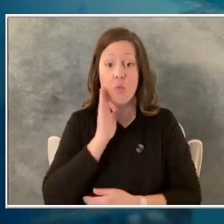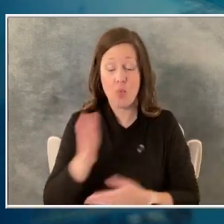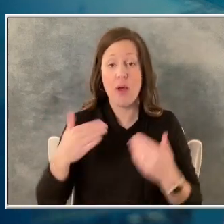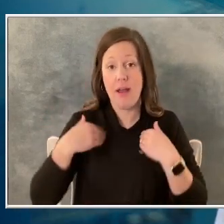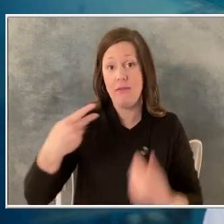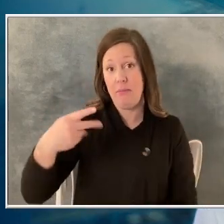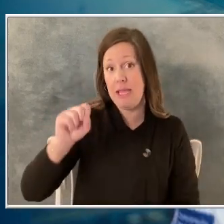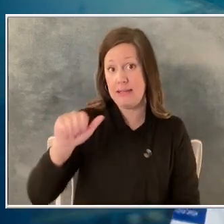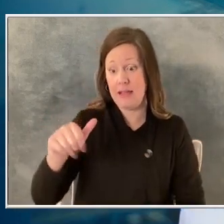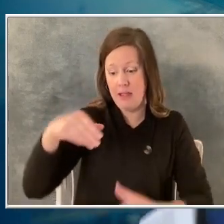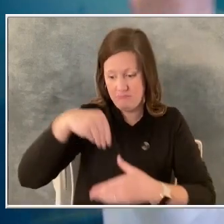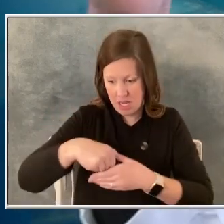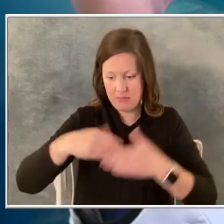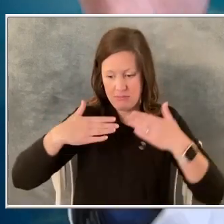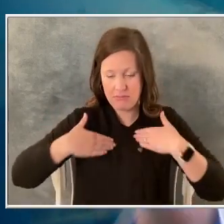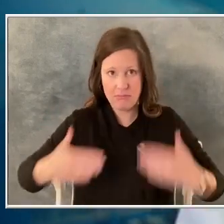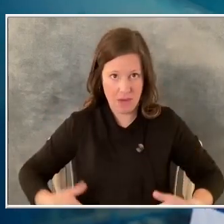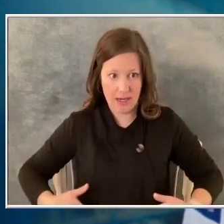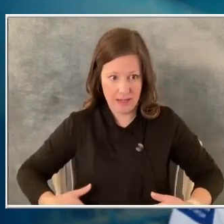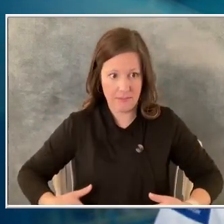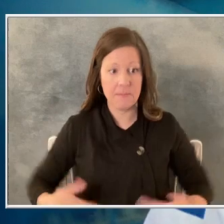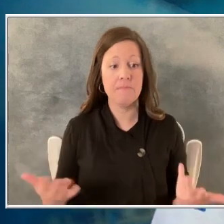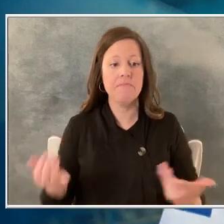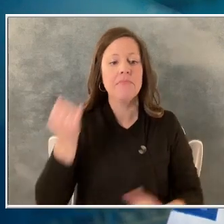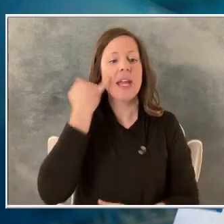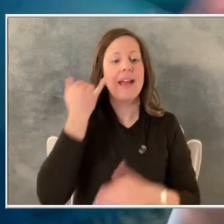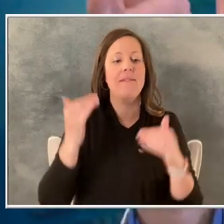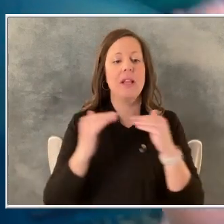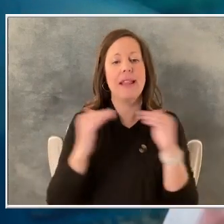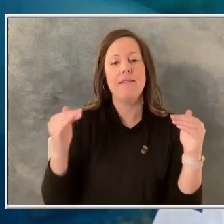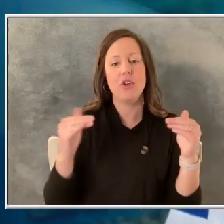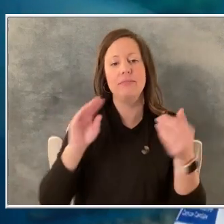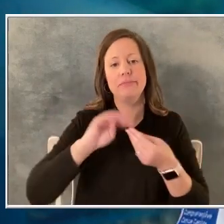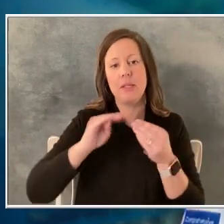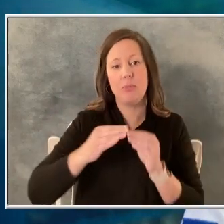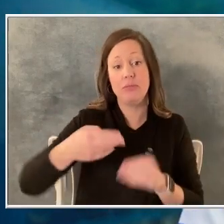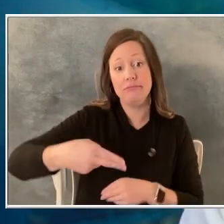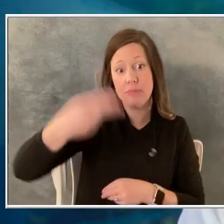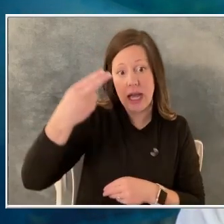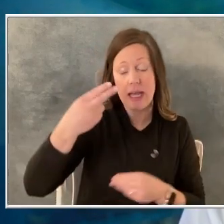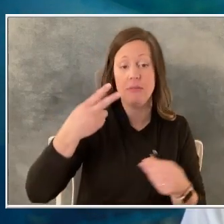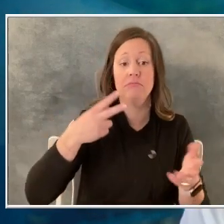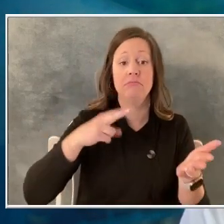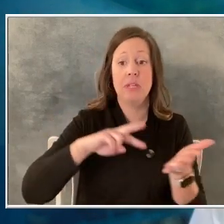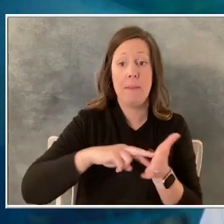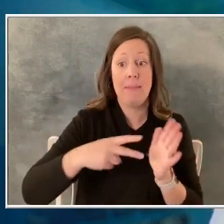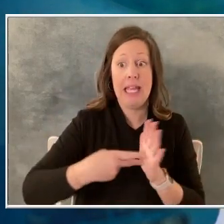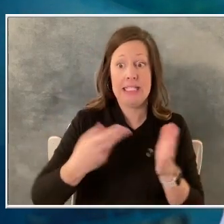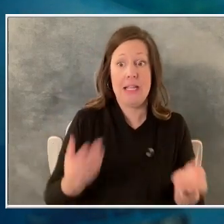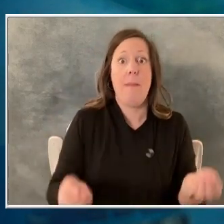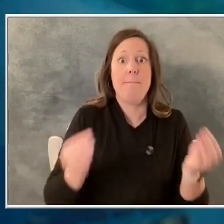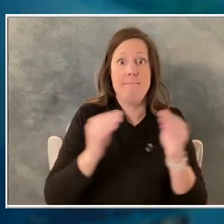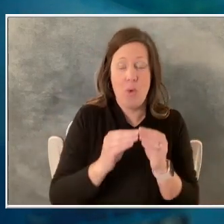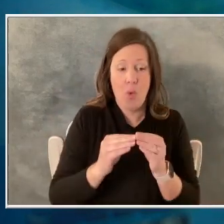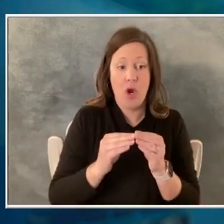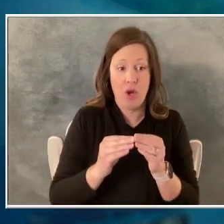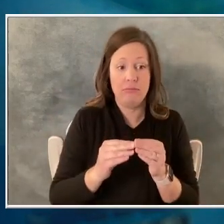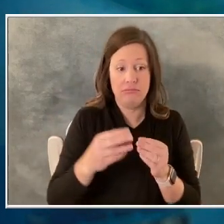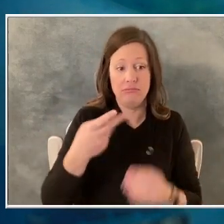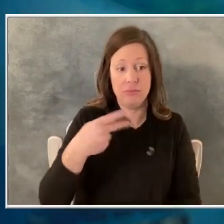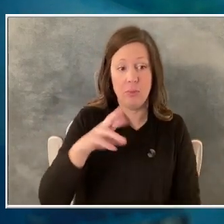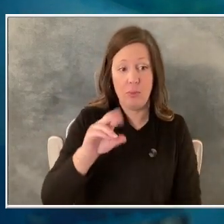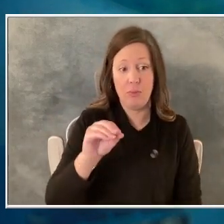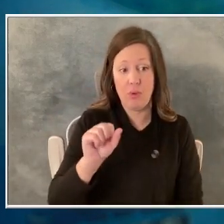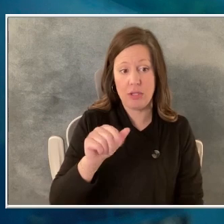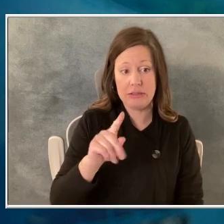body. The higher the level, it seems like then the more the prostate is, it can also indicate cancer.